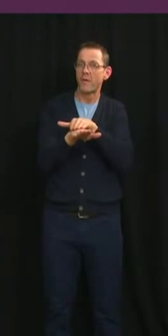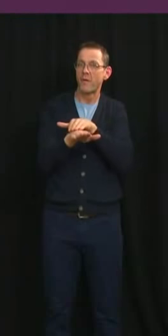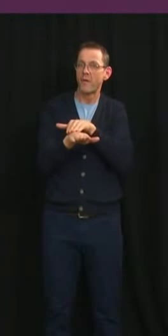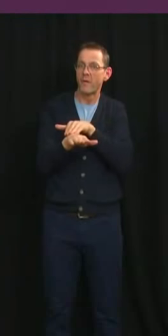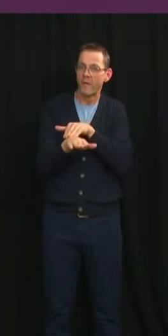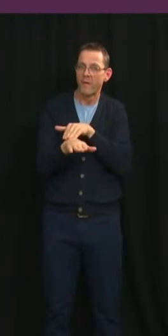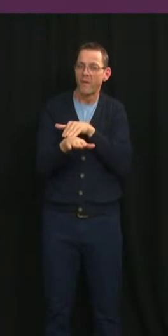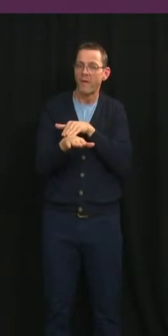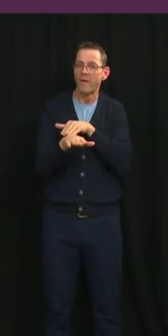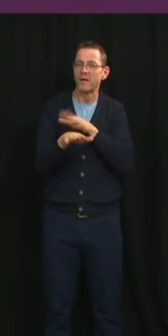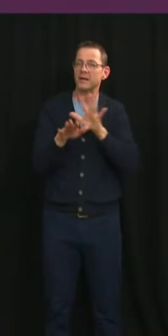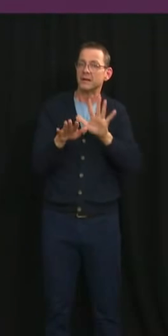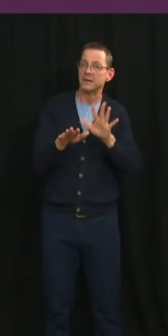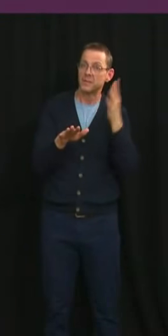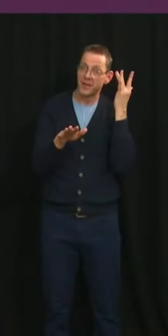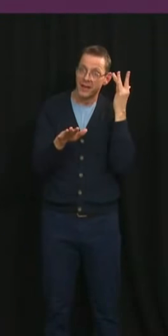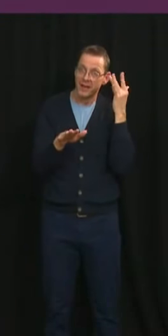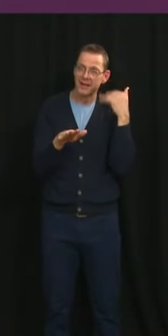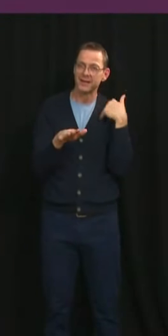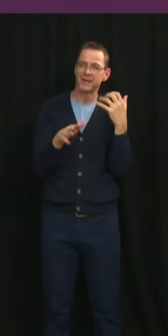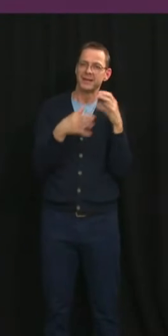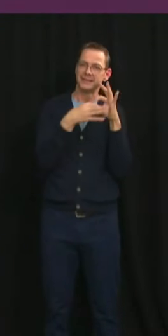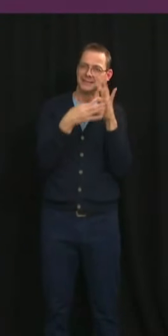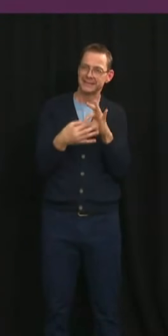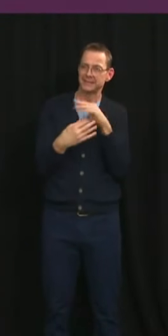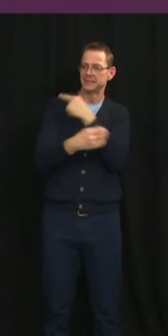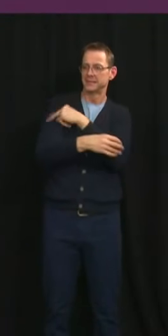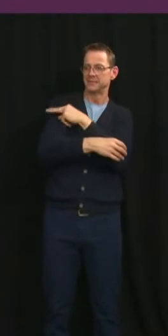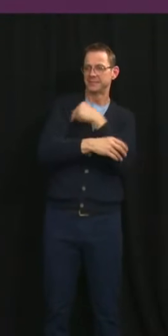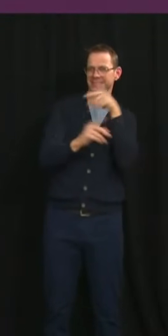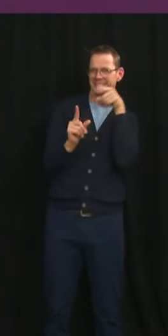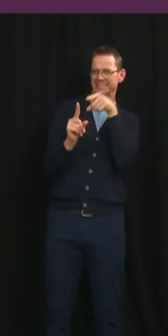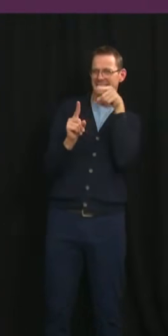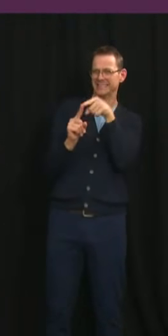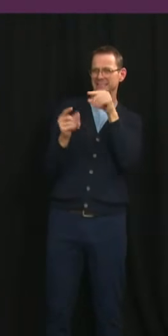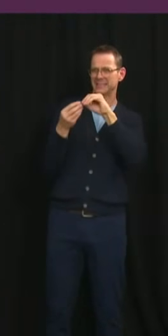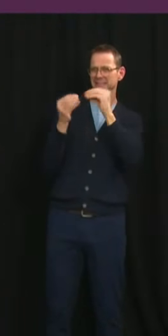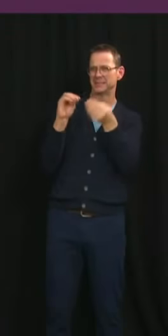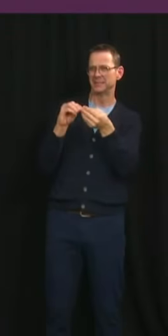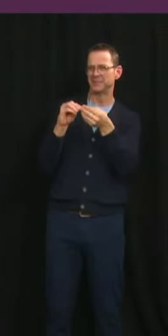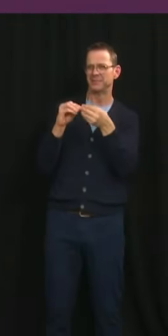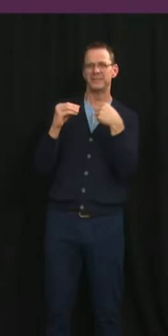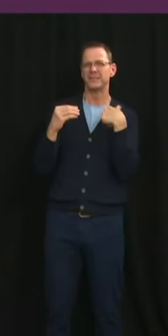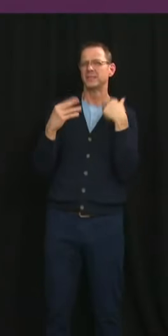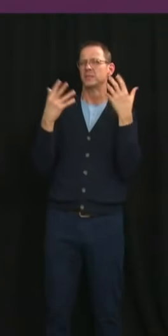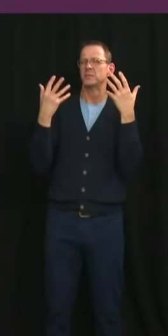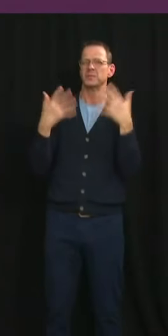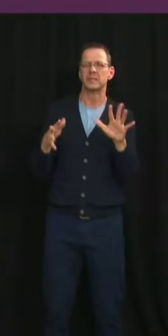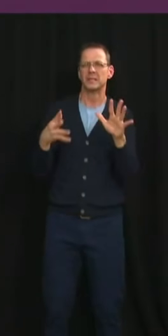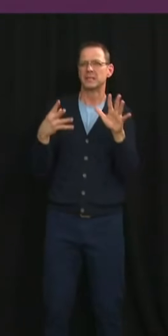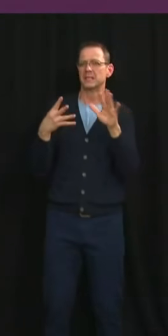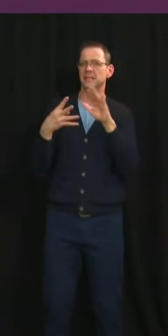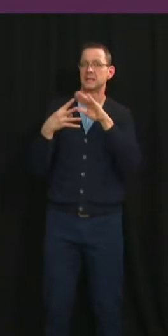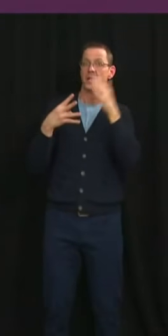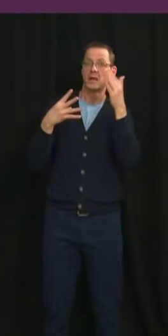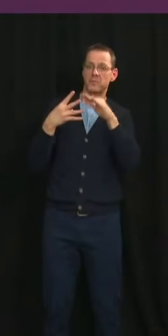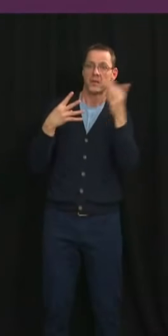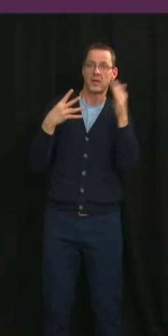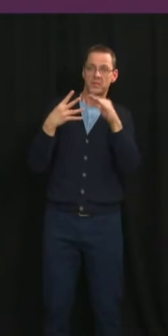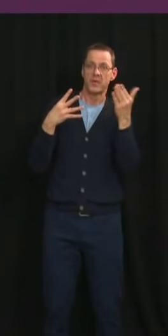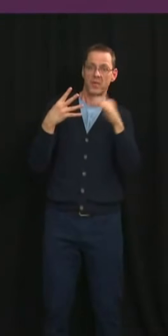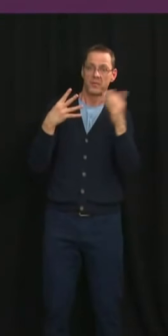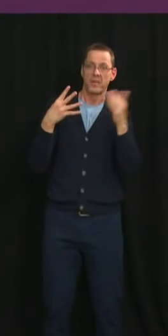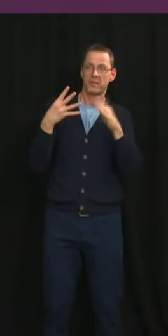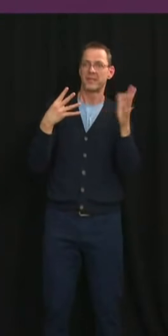was because we didn't want to be on this roller coaster of opening and closing. But Vincent, if the alternative